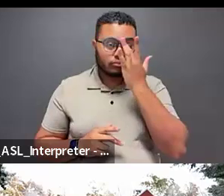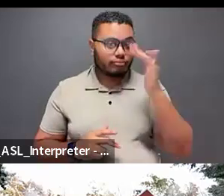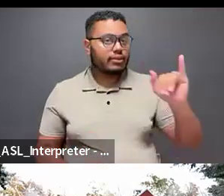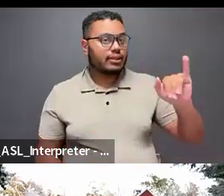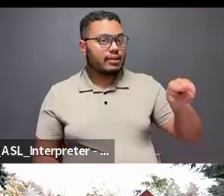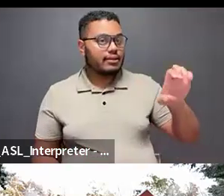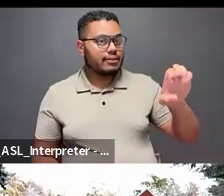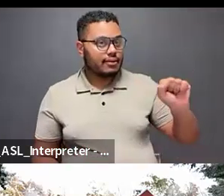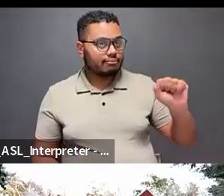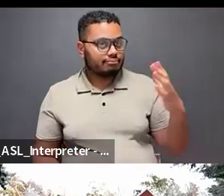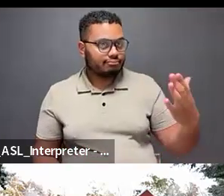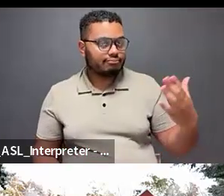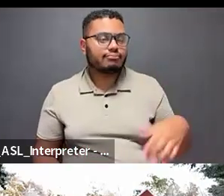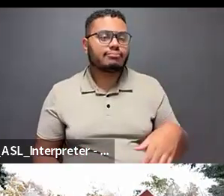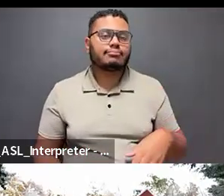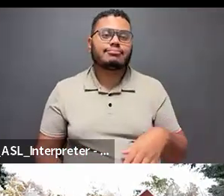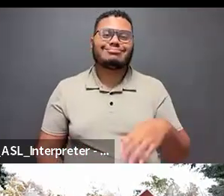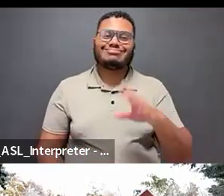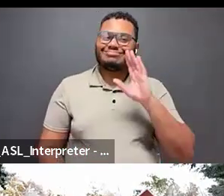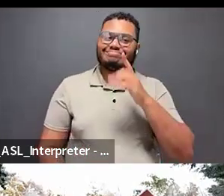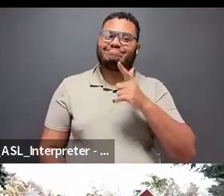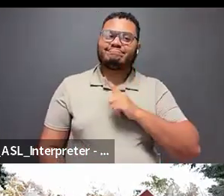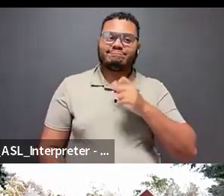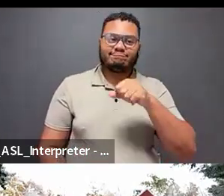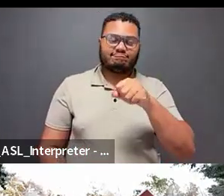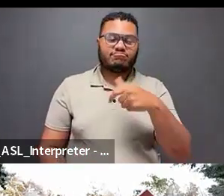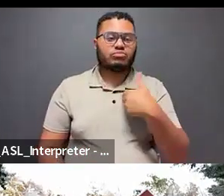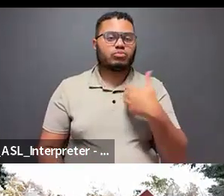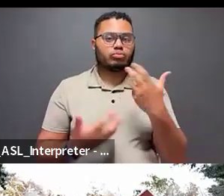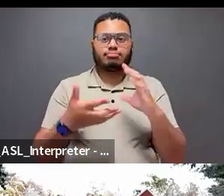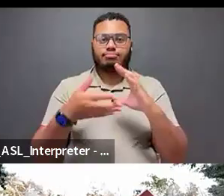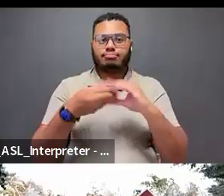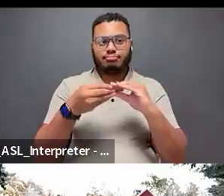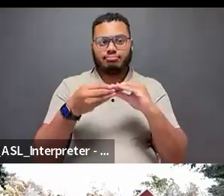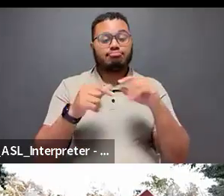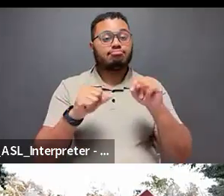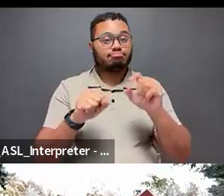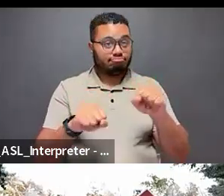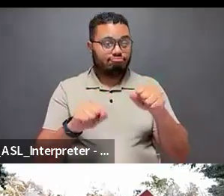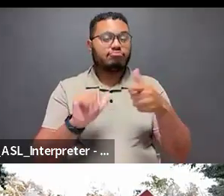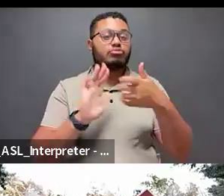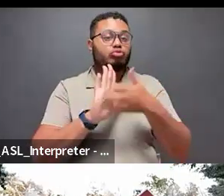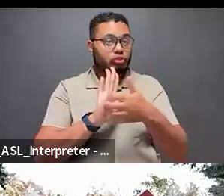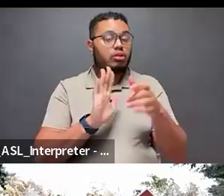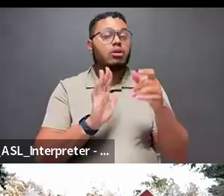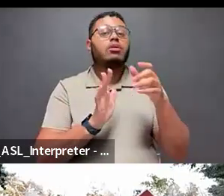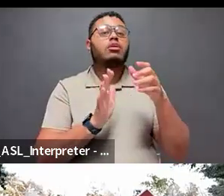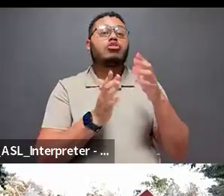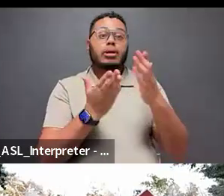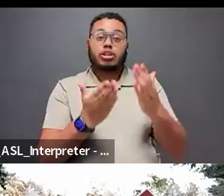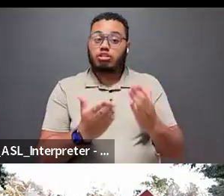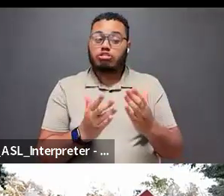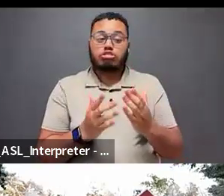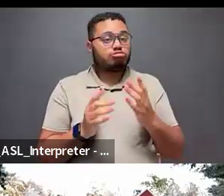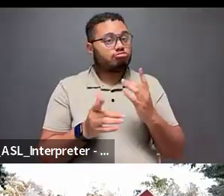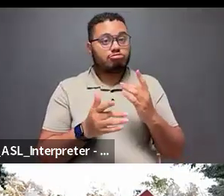Inez. Yes, I just wanted to say yes, I do think this draft recommendation is off to the right start. I